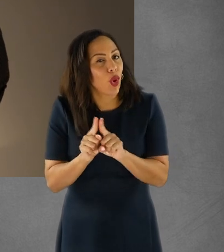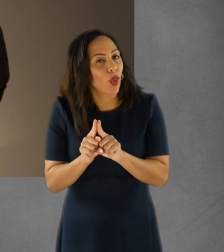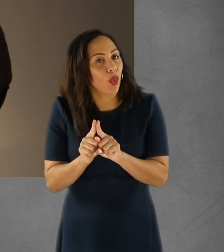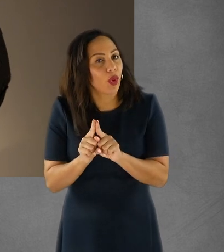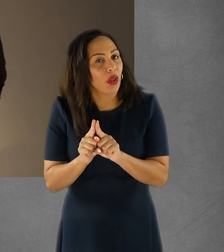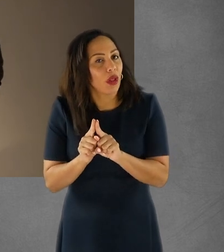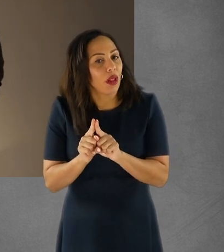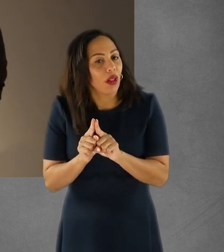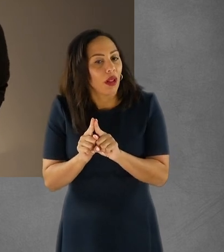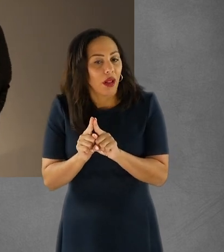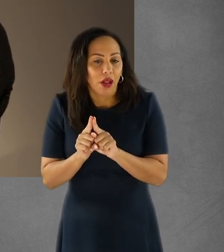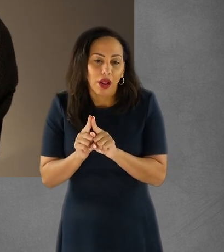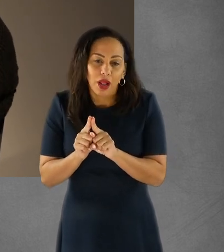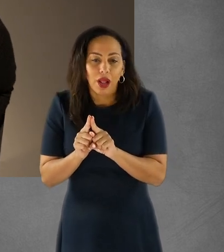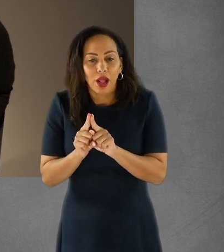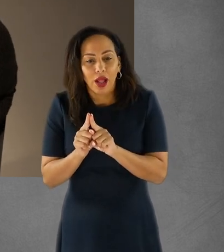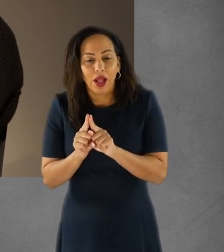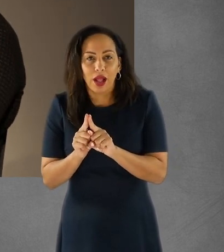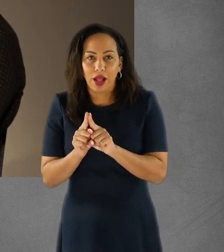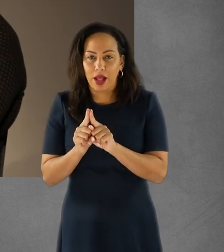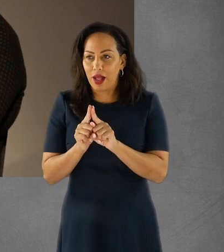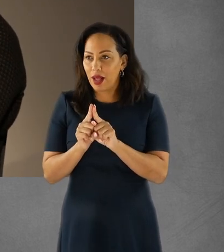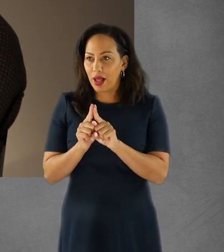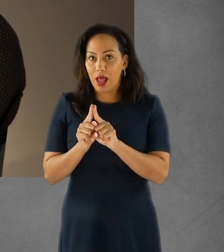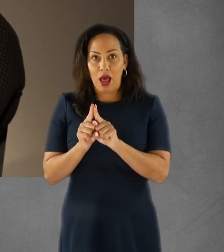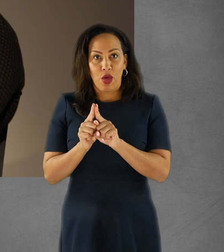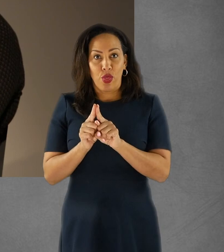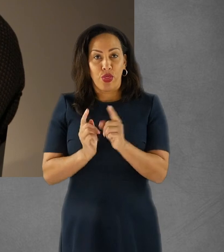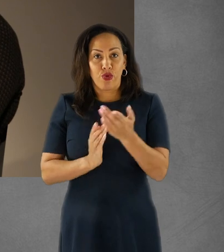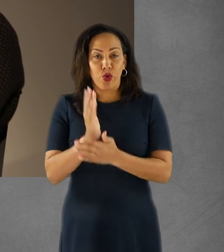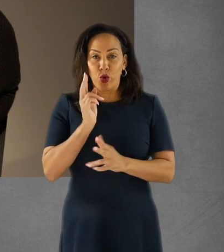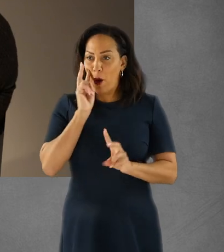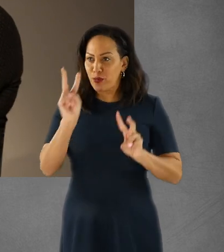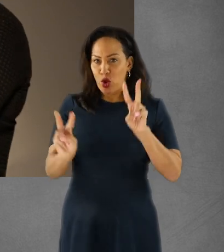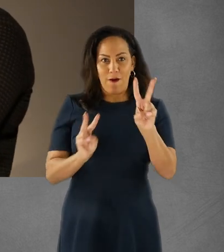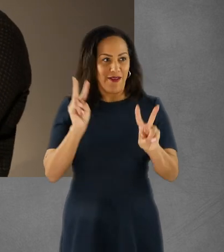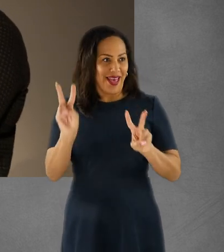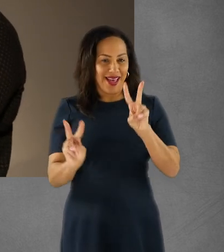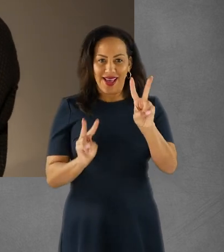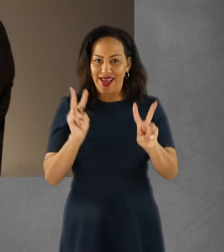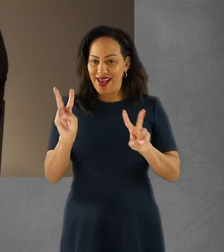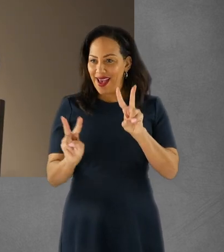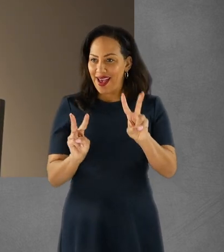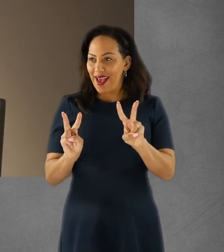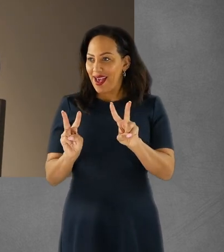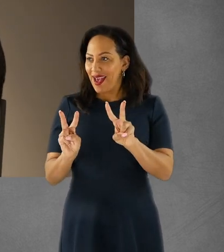impact of observing a set of interrelationships is maybe something that